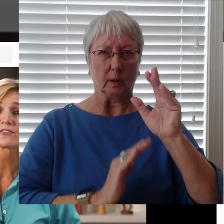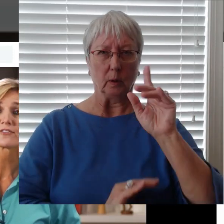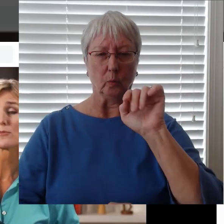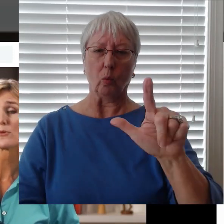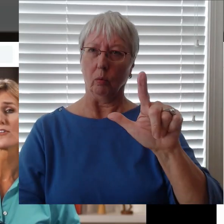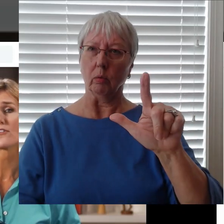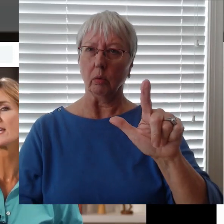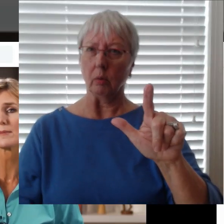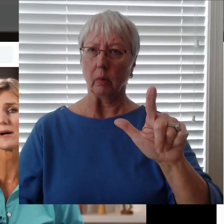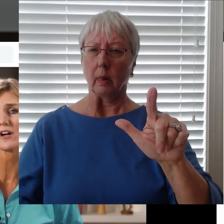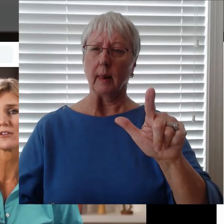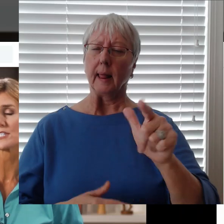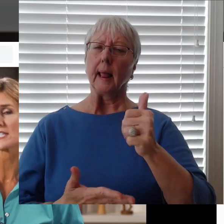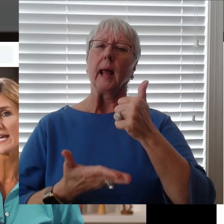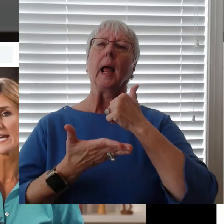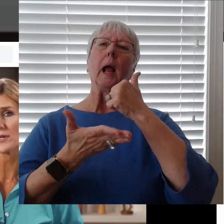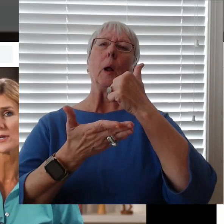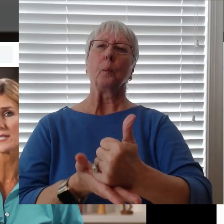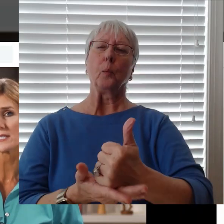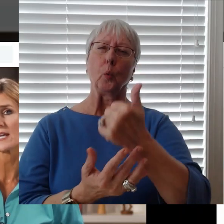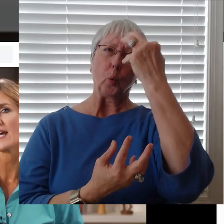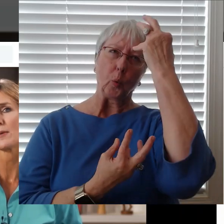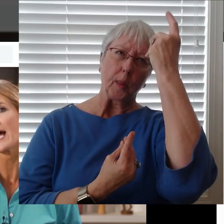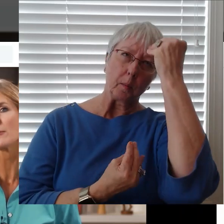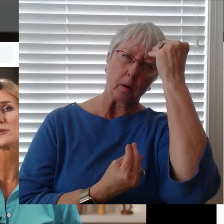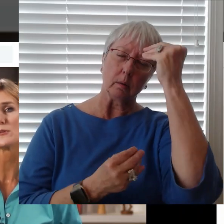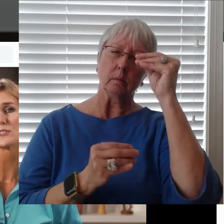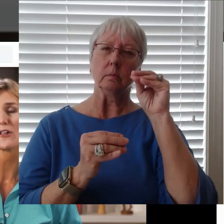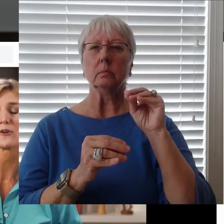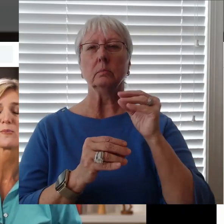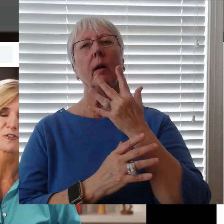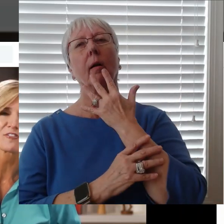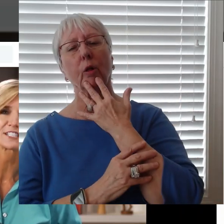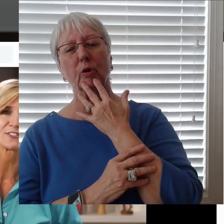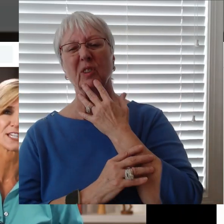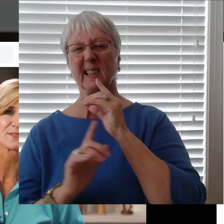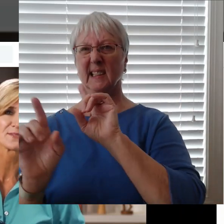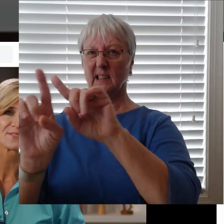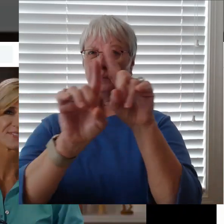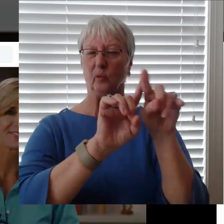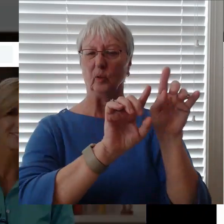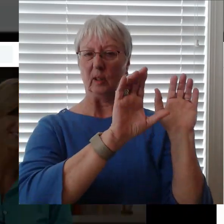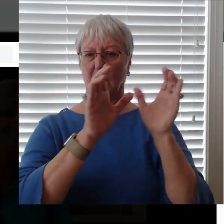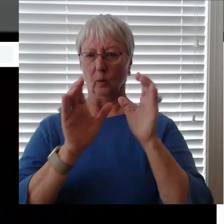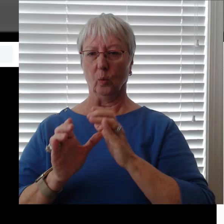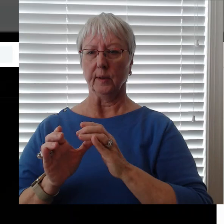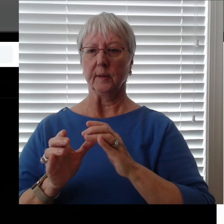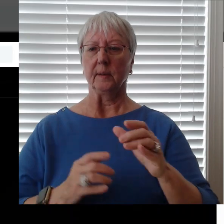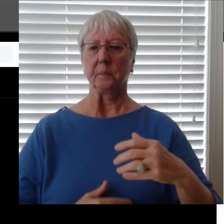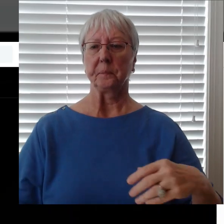a framework for thinking about colors and categories that will help you use color more effectively.